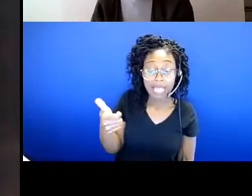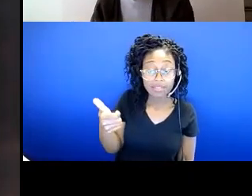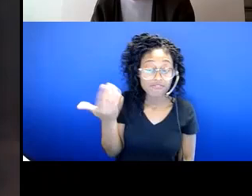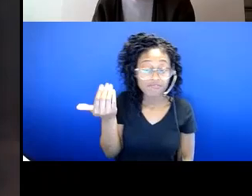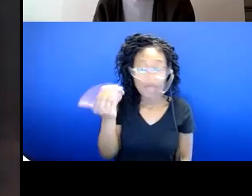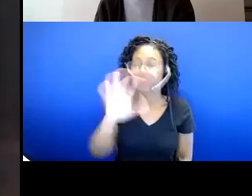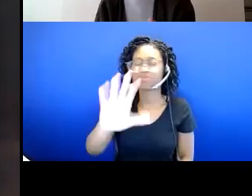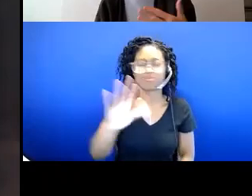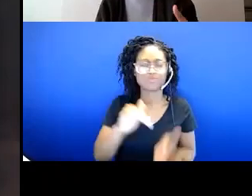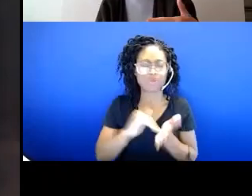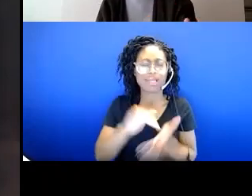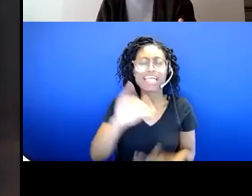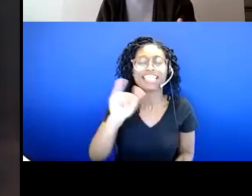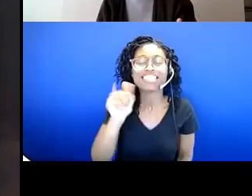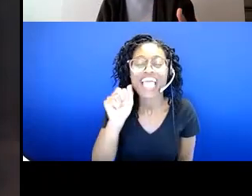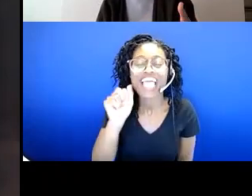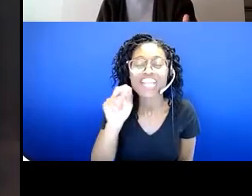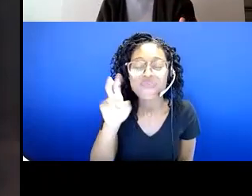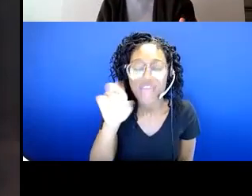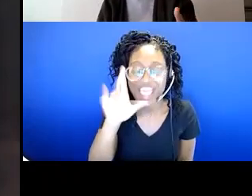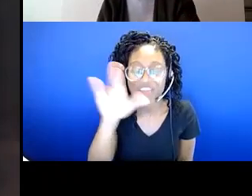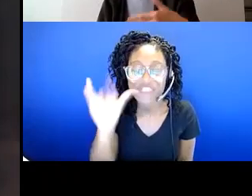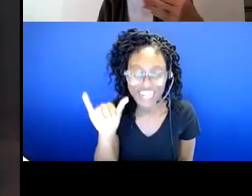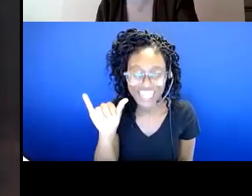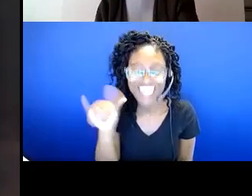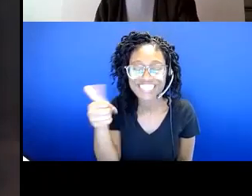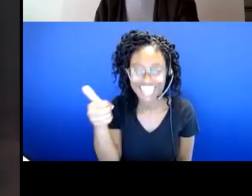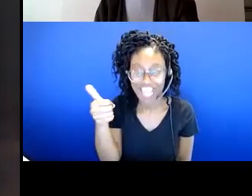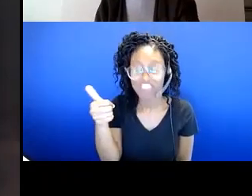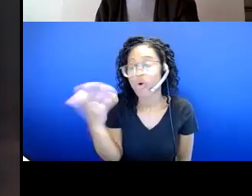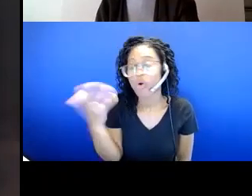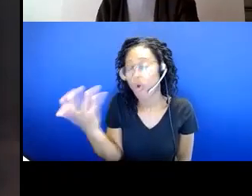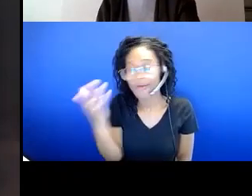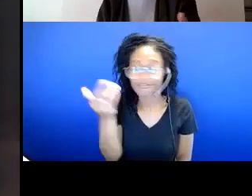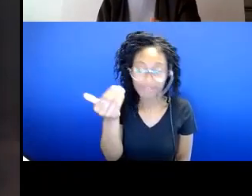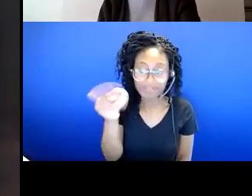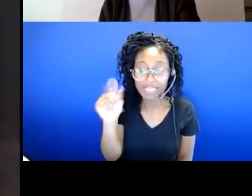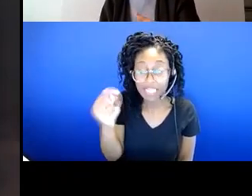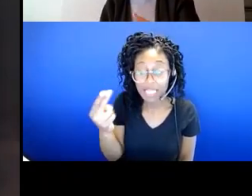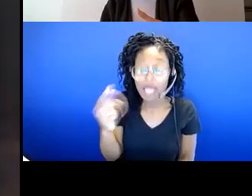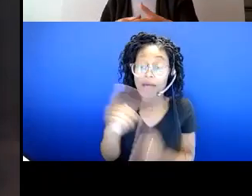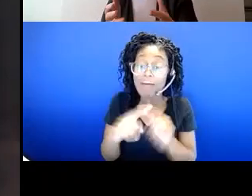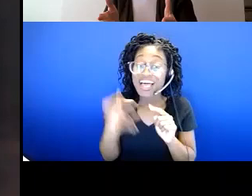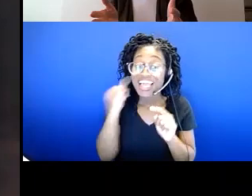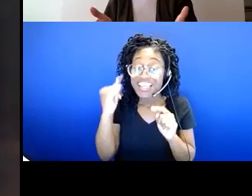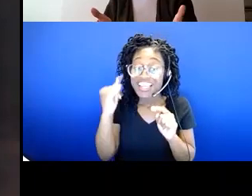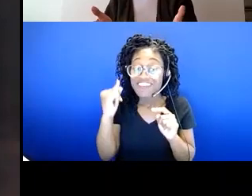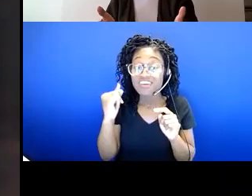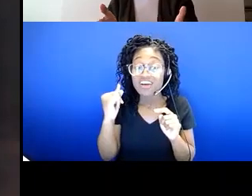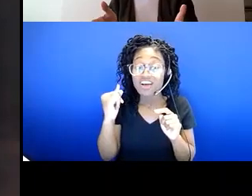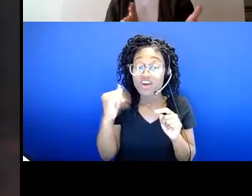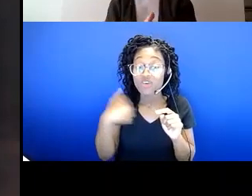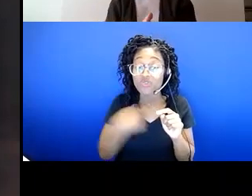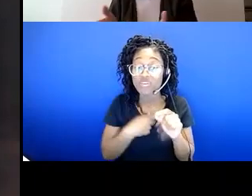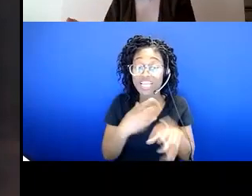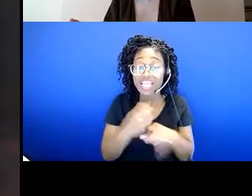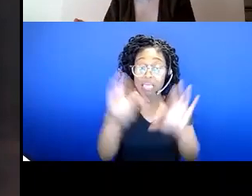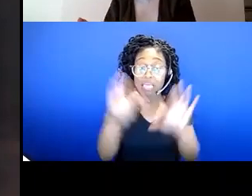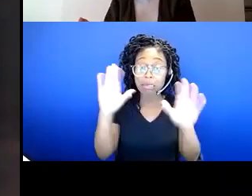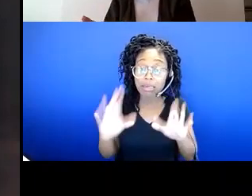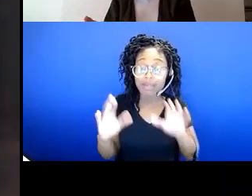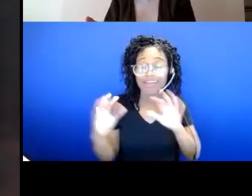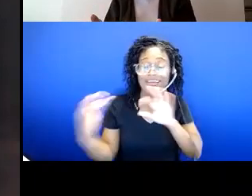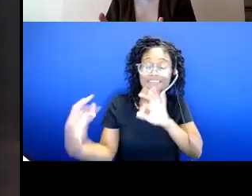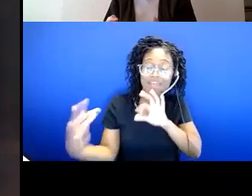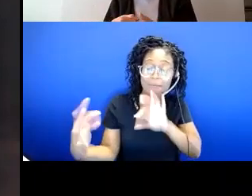January 10th or 15th. But let me say that if there's greater interest, the reason why we put a deadline on the live chats